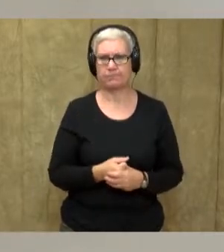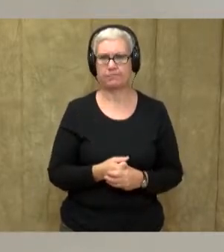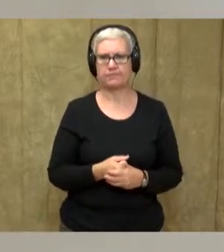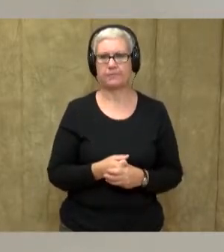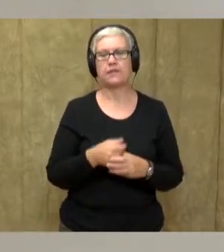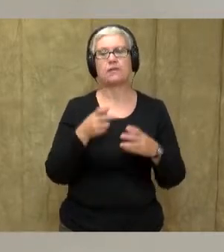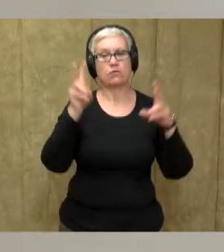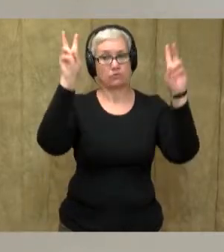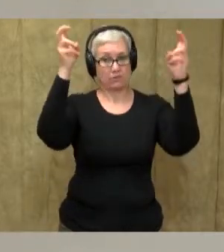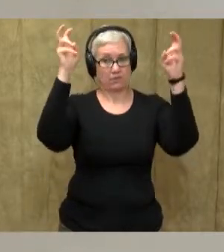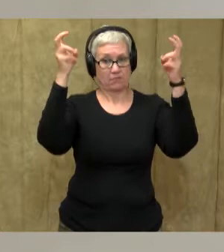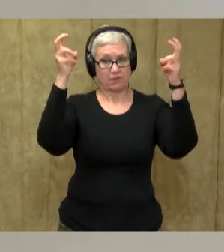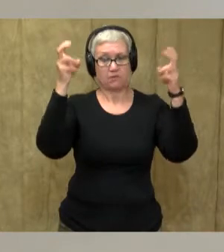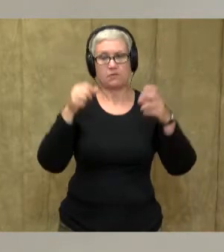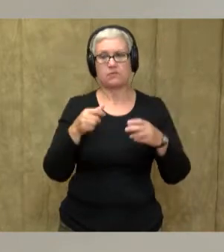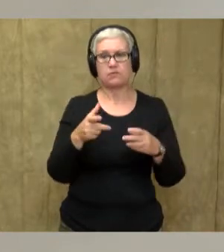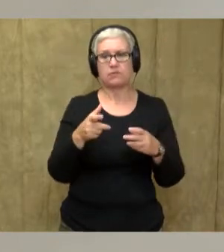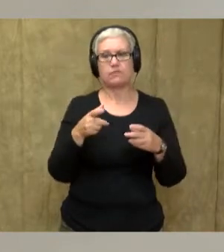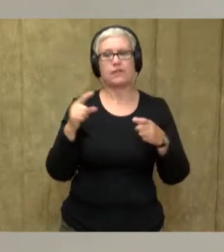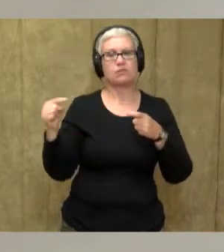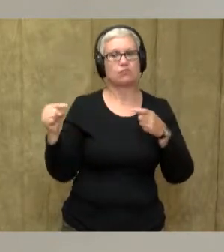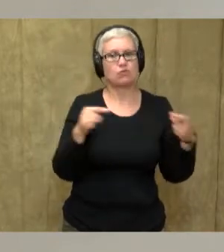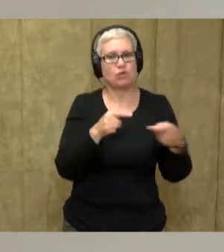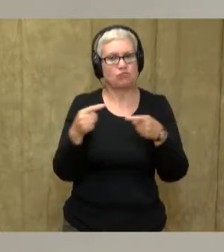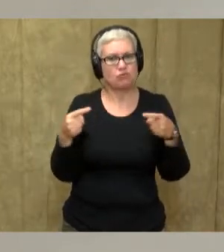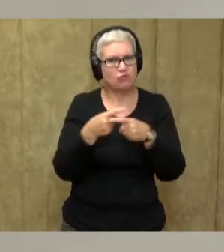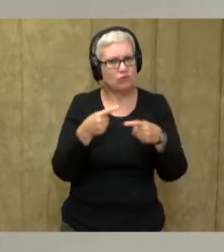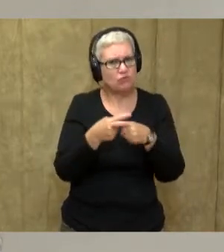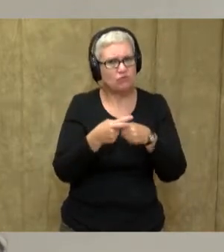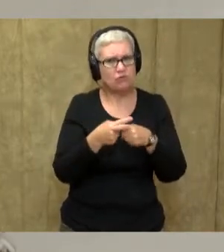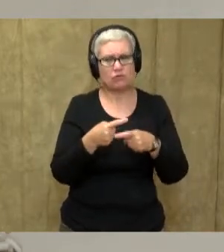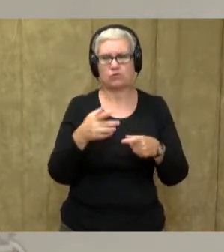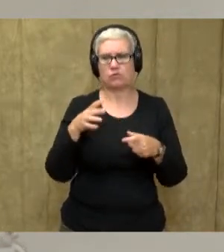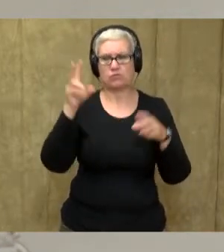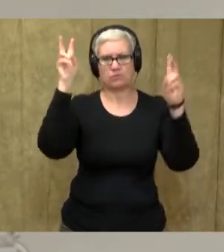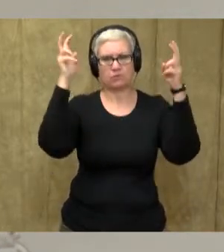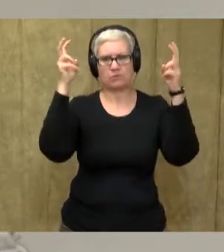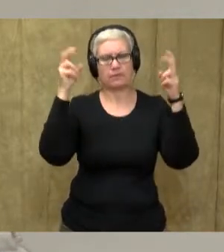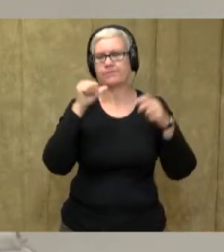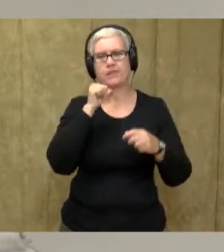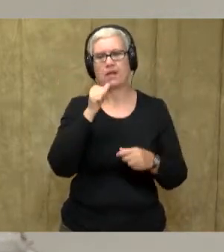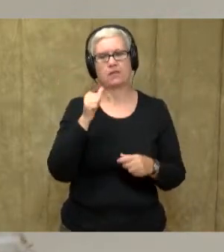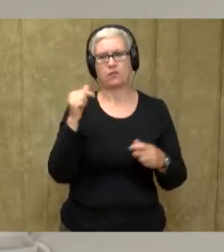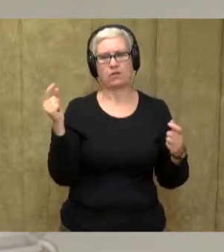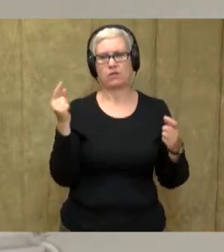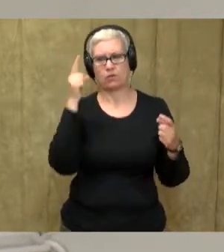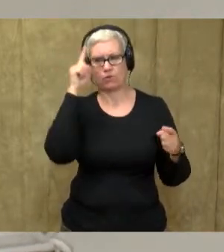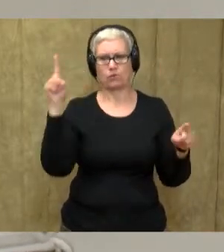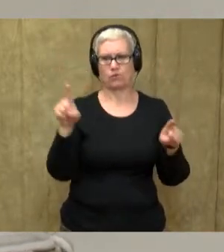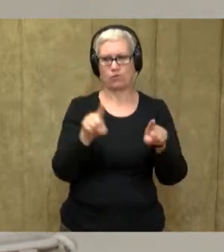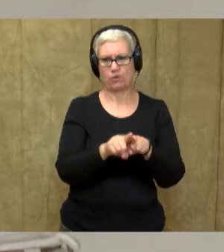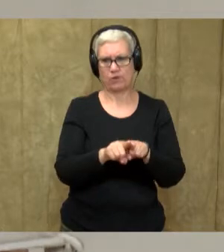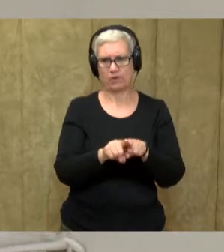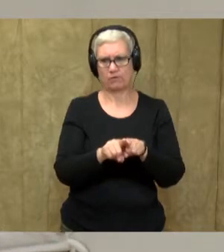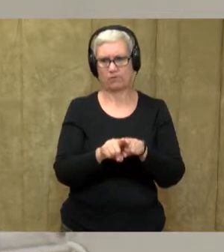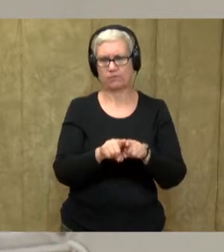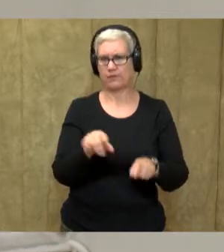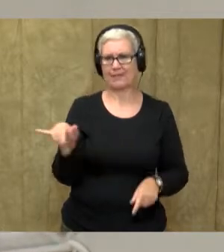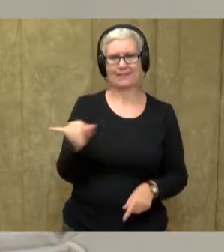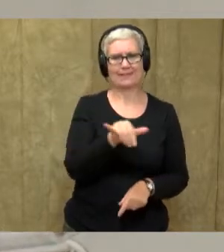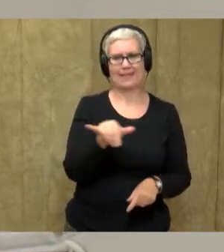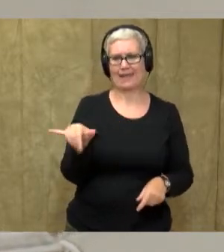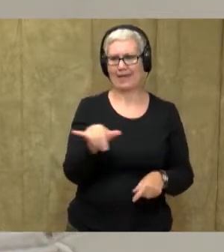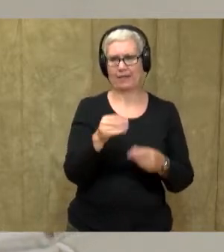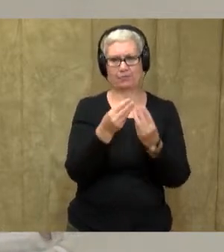those topics are, and we call those controversial topics, people just aren't always going to agree on them, and they're not going to come to the same